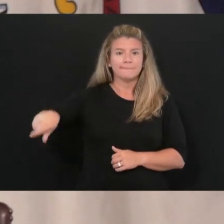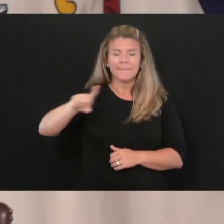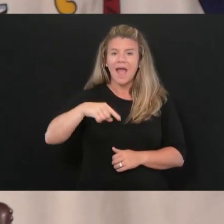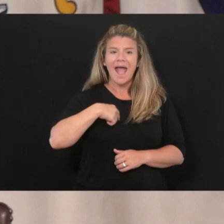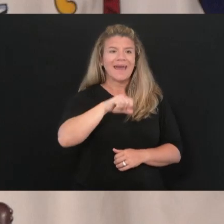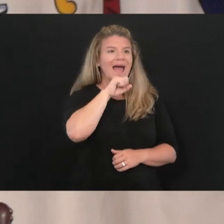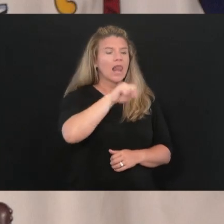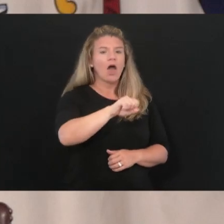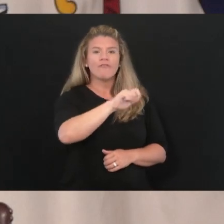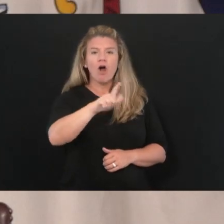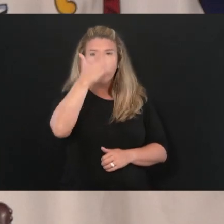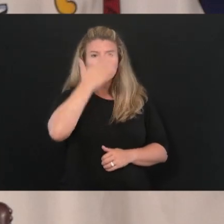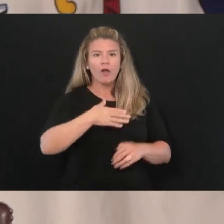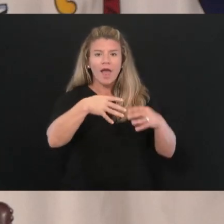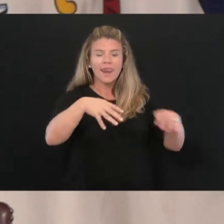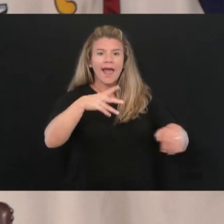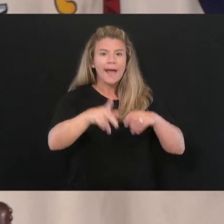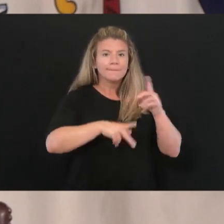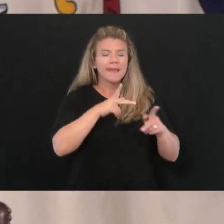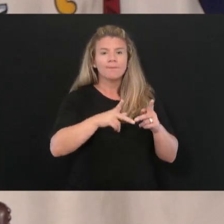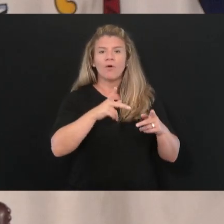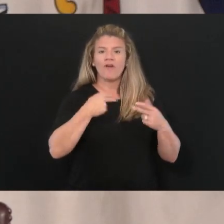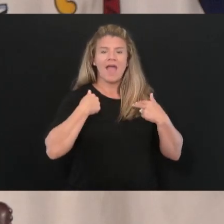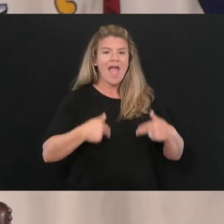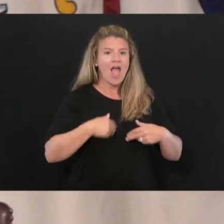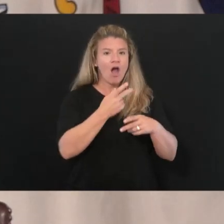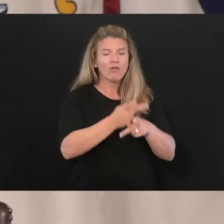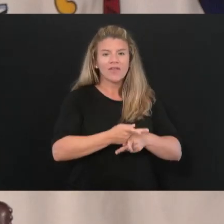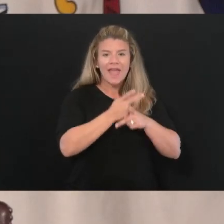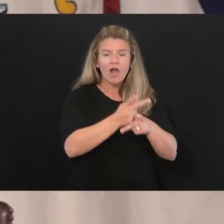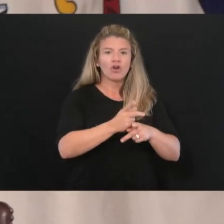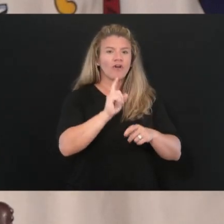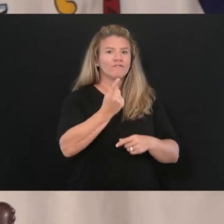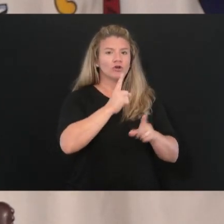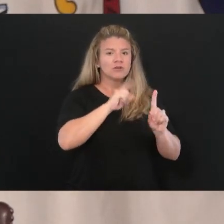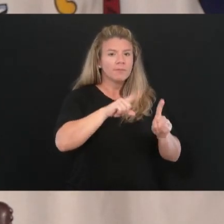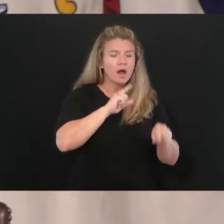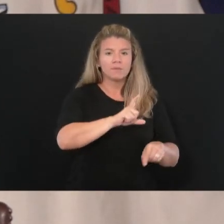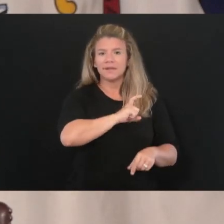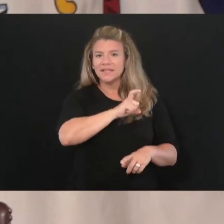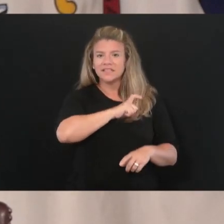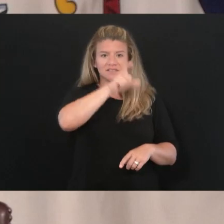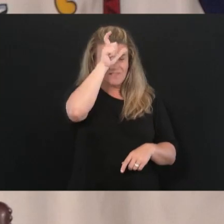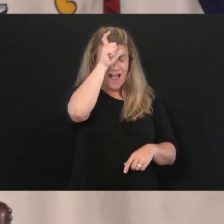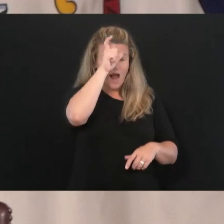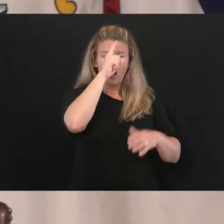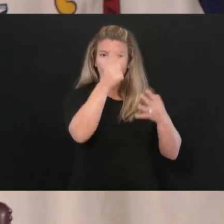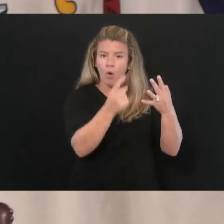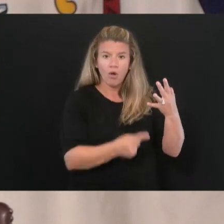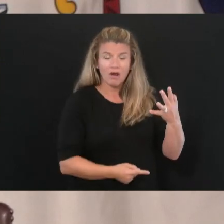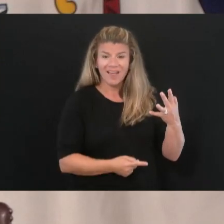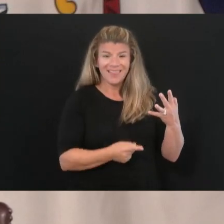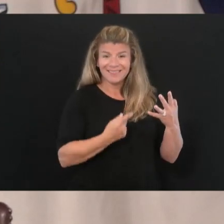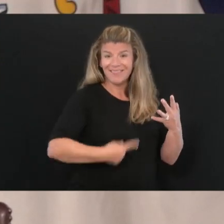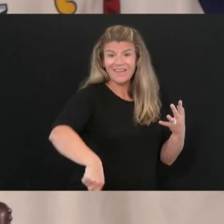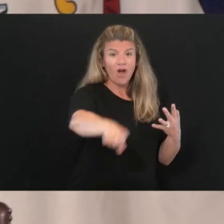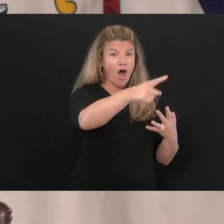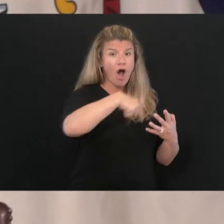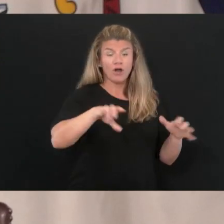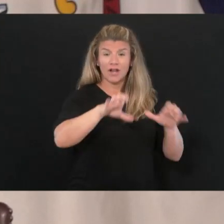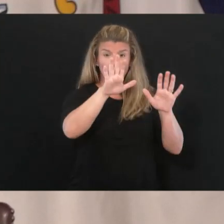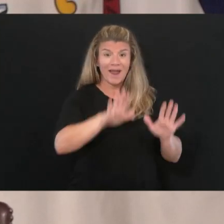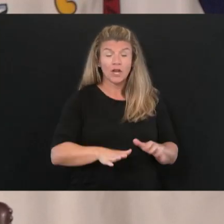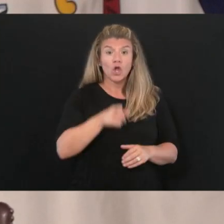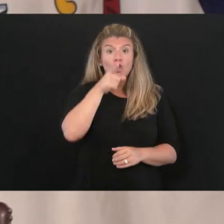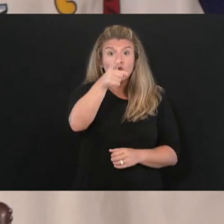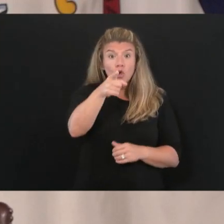the first-line people from our healthcare community to first responders to on and on. They've all done great. You've